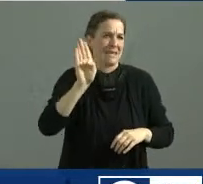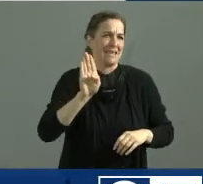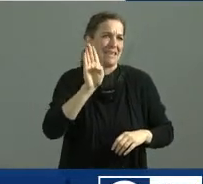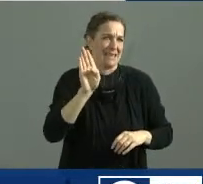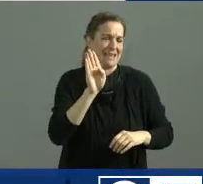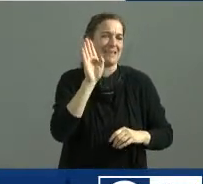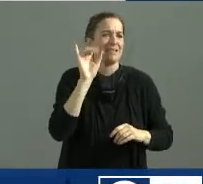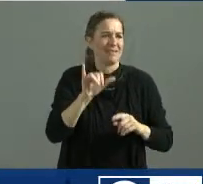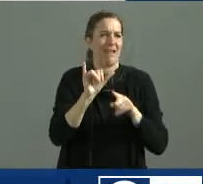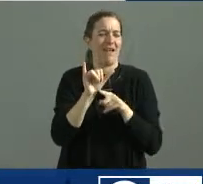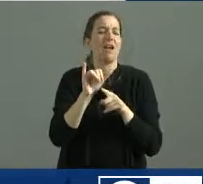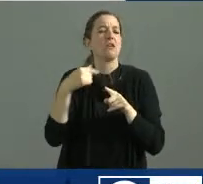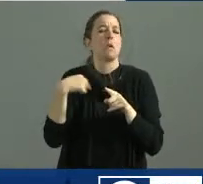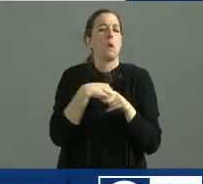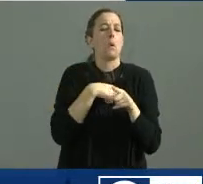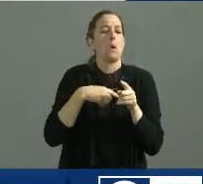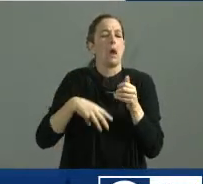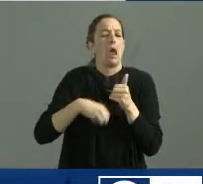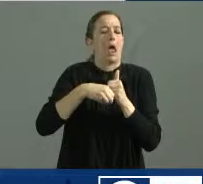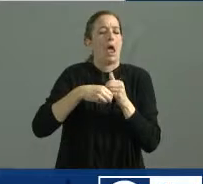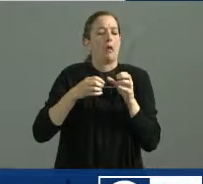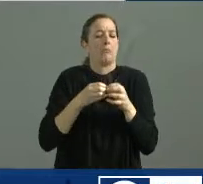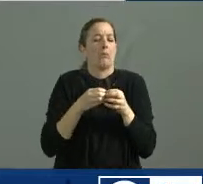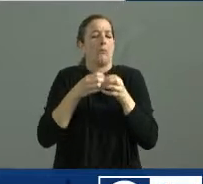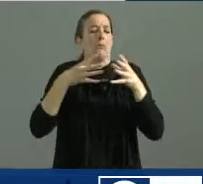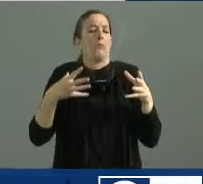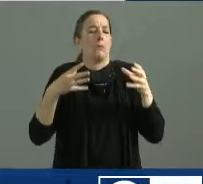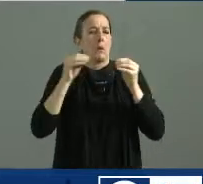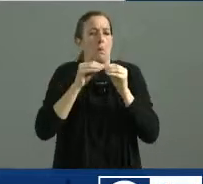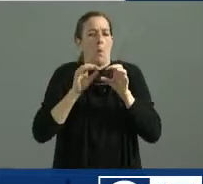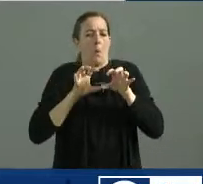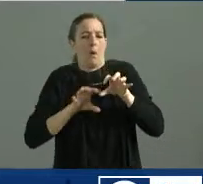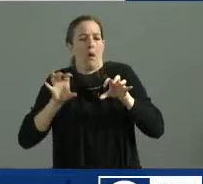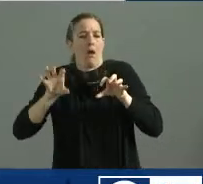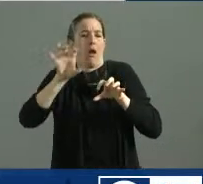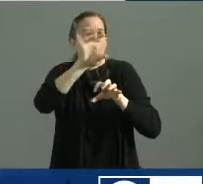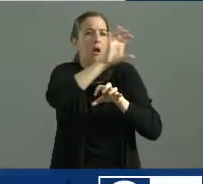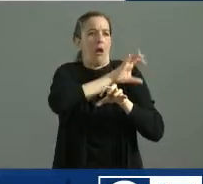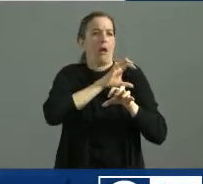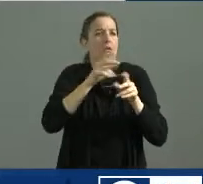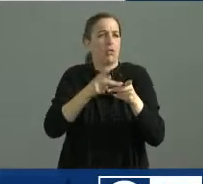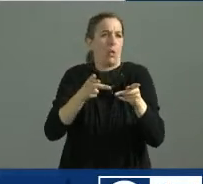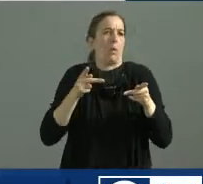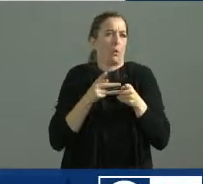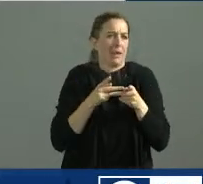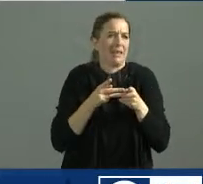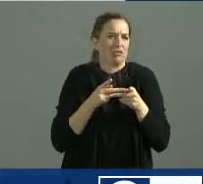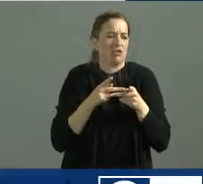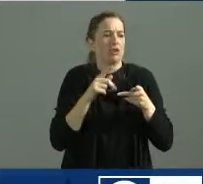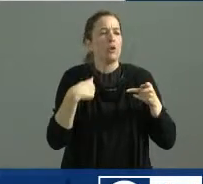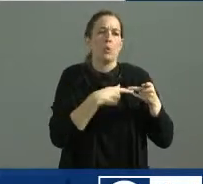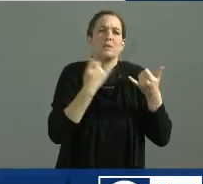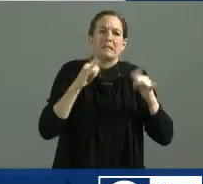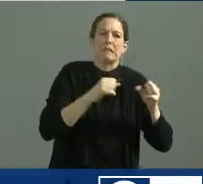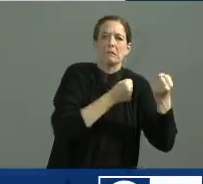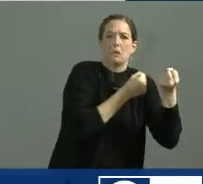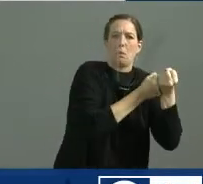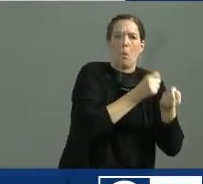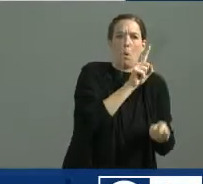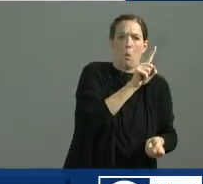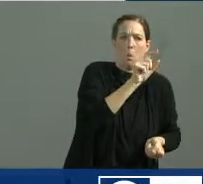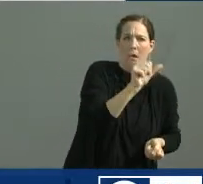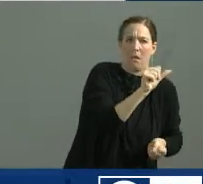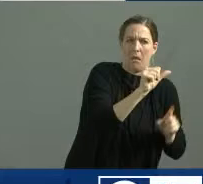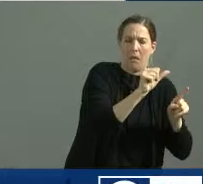we'll add additional sites so that we can help with the increased population of 1B. When we move into other phases,